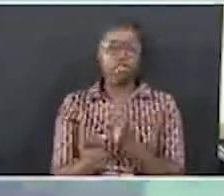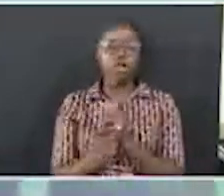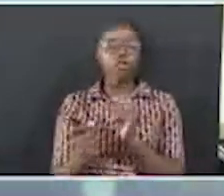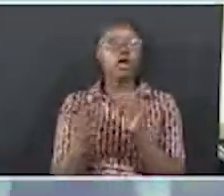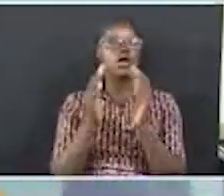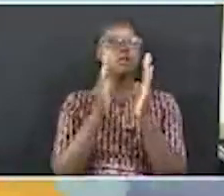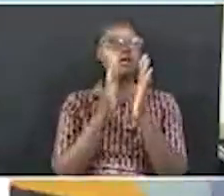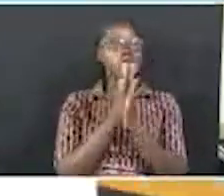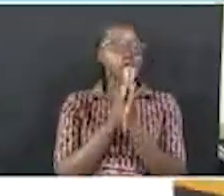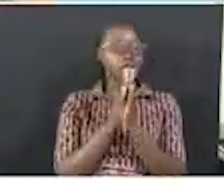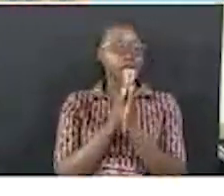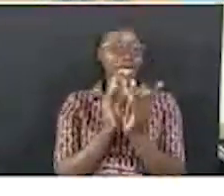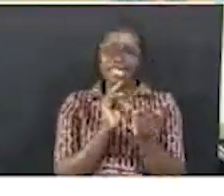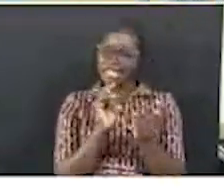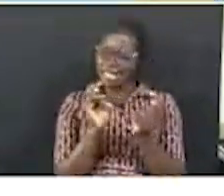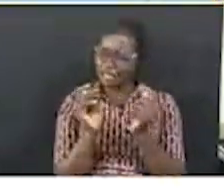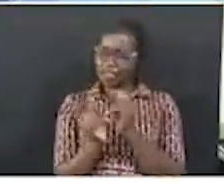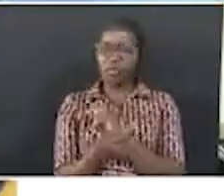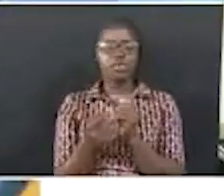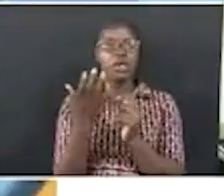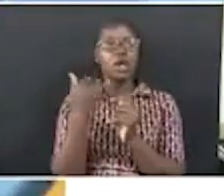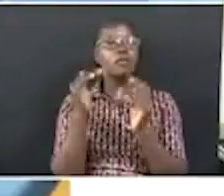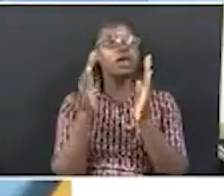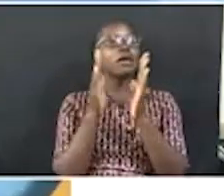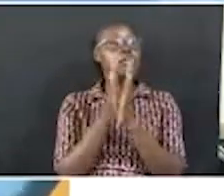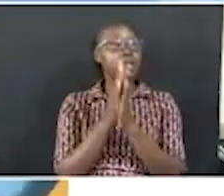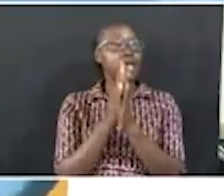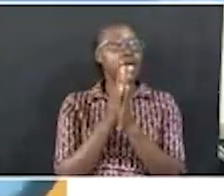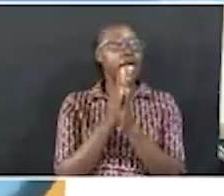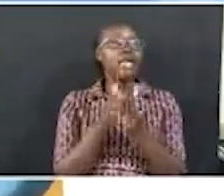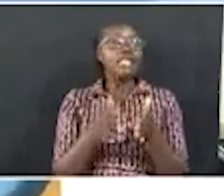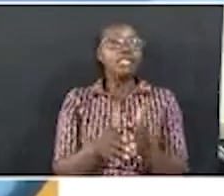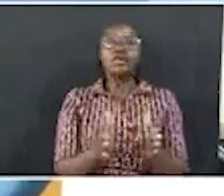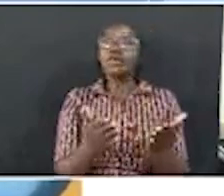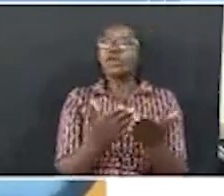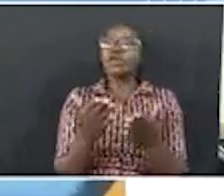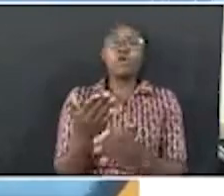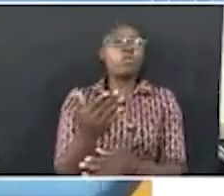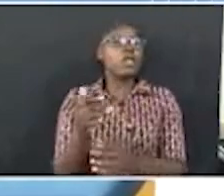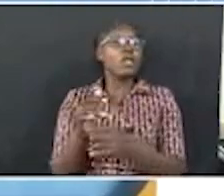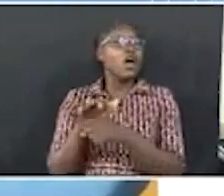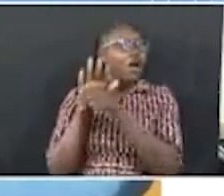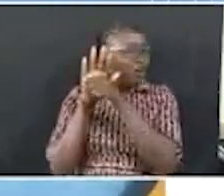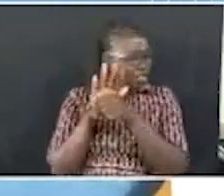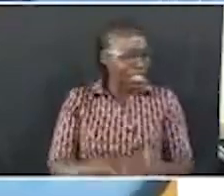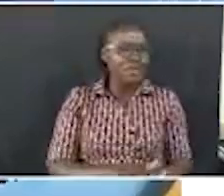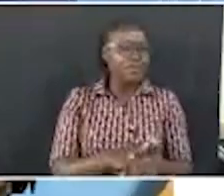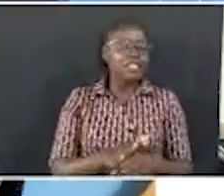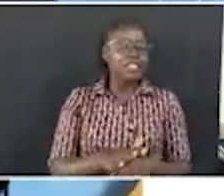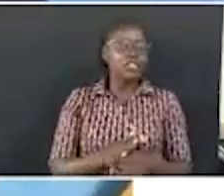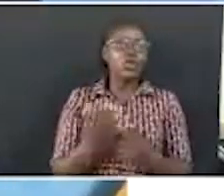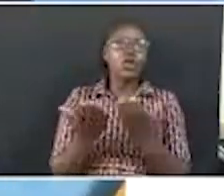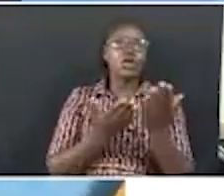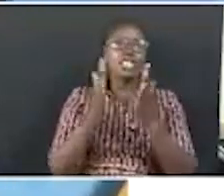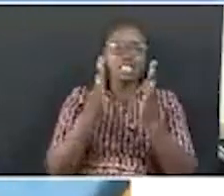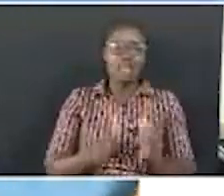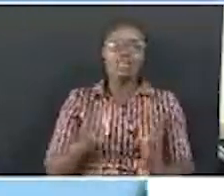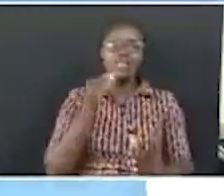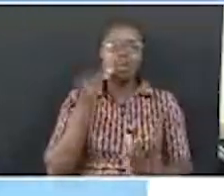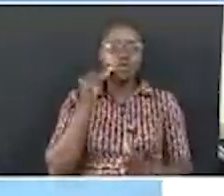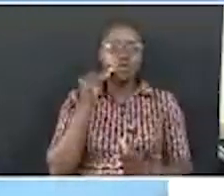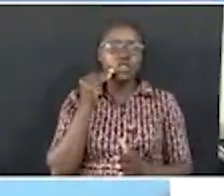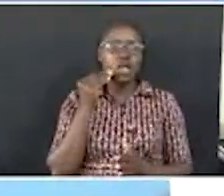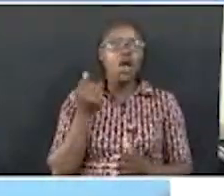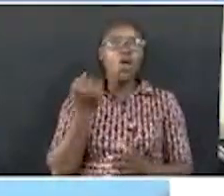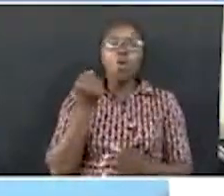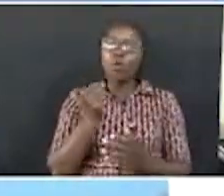by prayer. Transformed by prayer. The way you've been mistreating your house helps, domestic